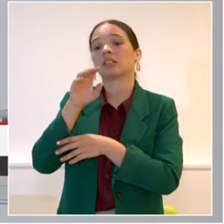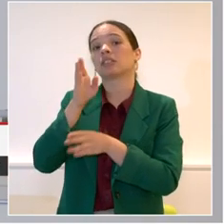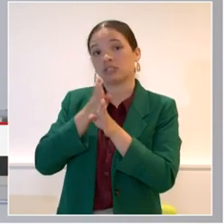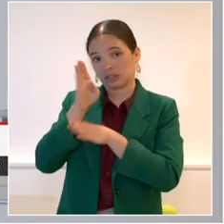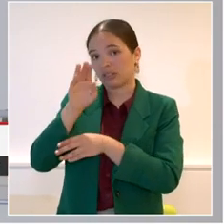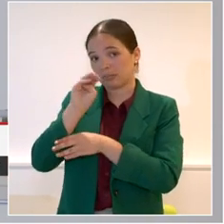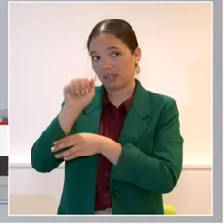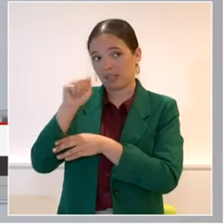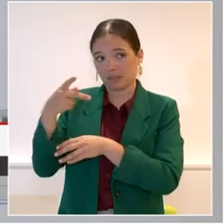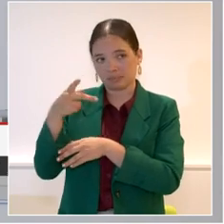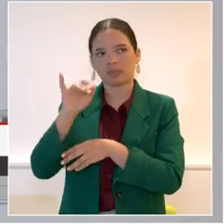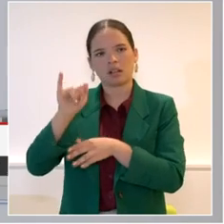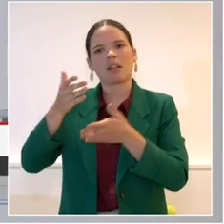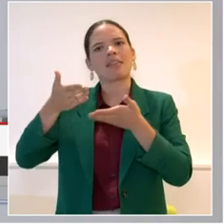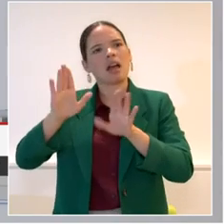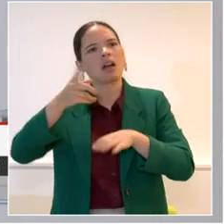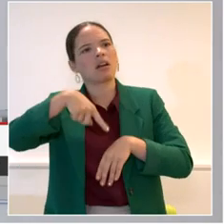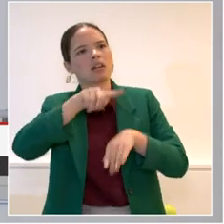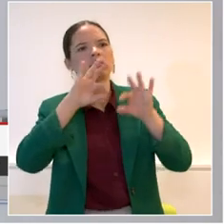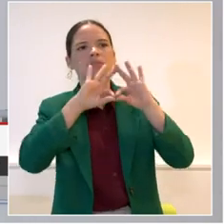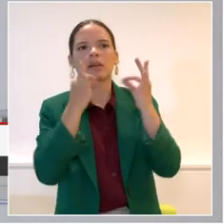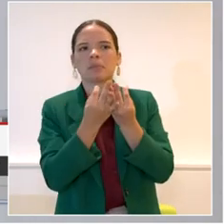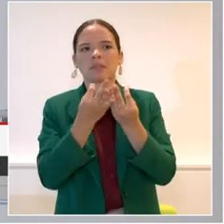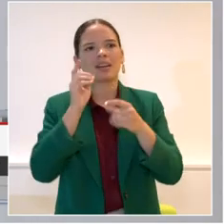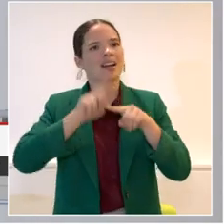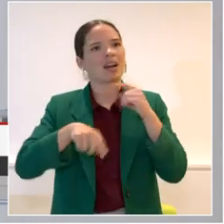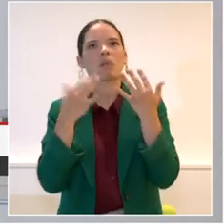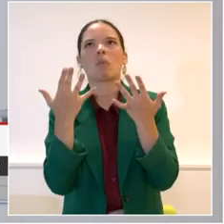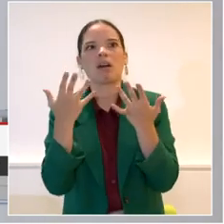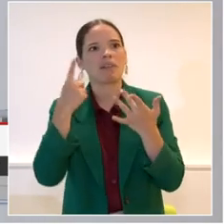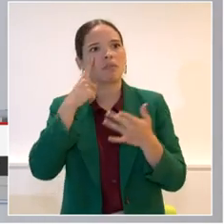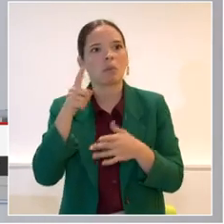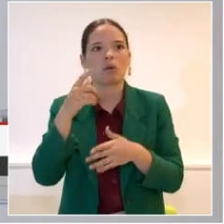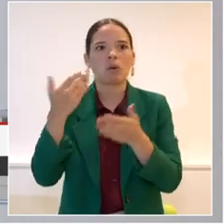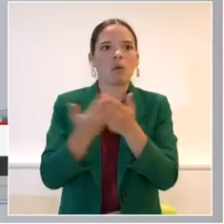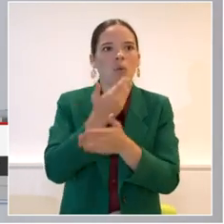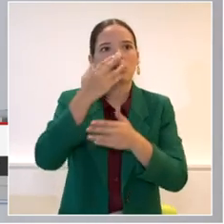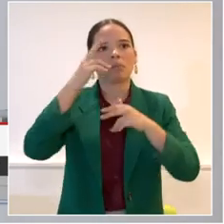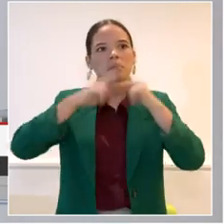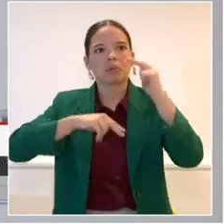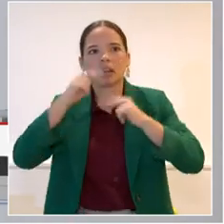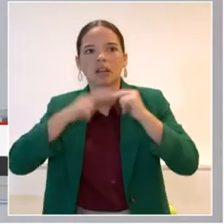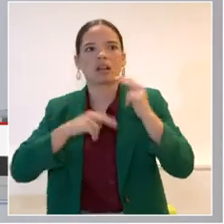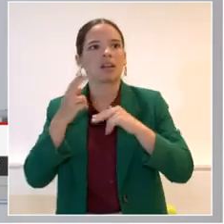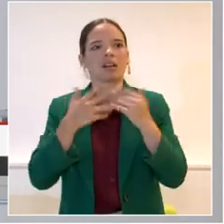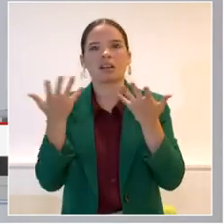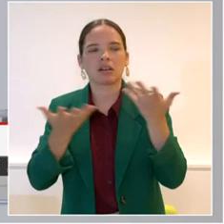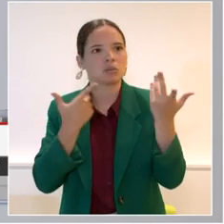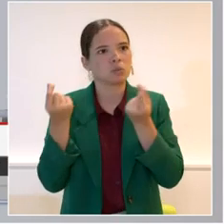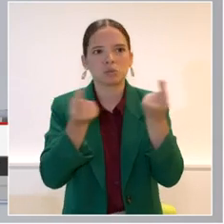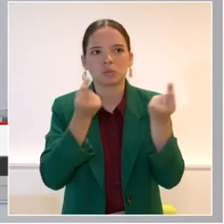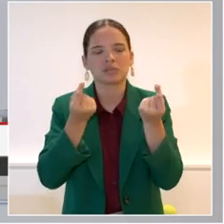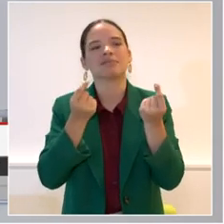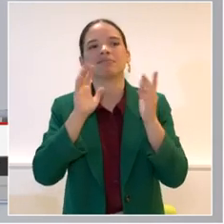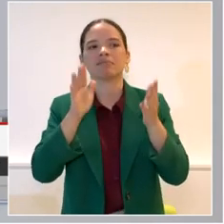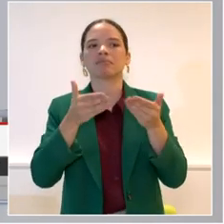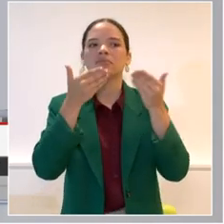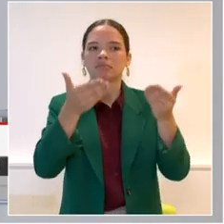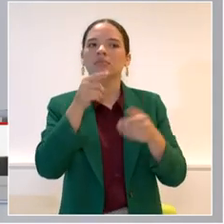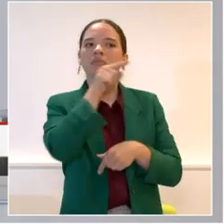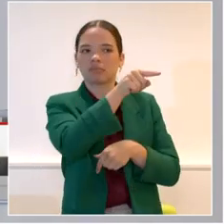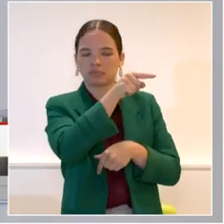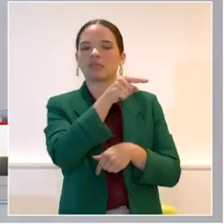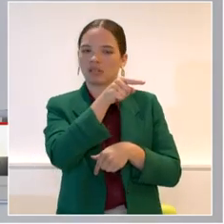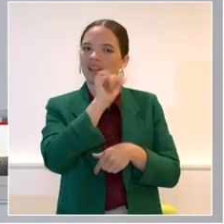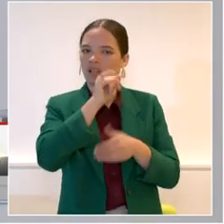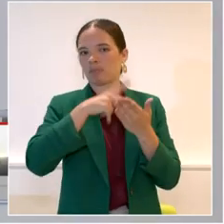families that just can't wait for those units to come online safely housed. So thank you, Mayor Bowser, for expanding this